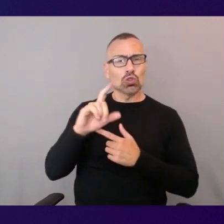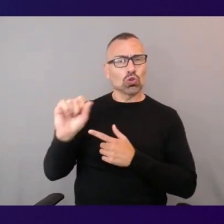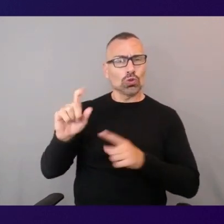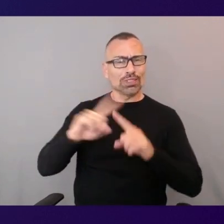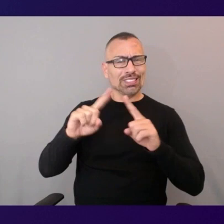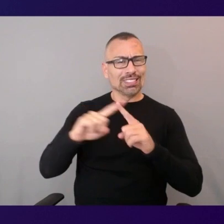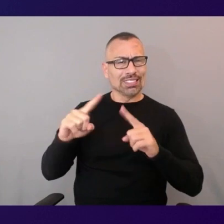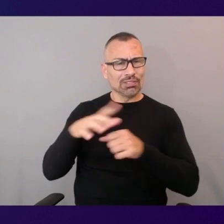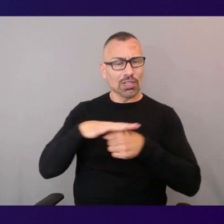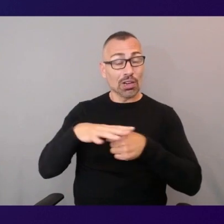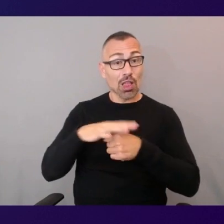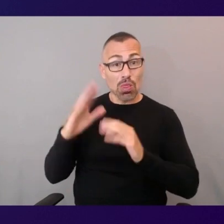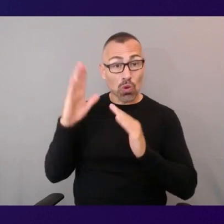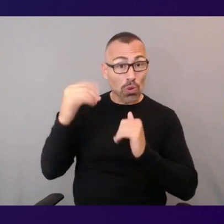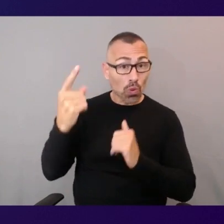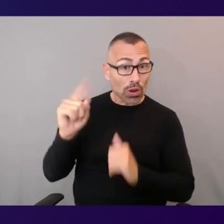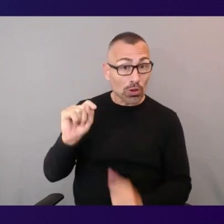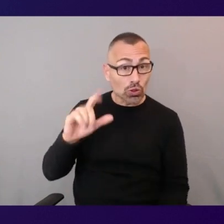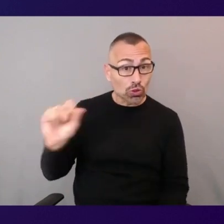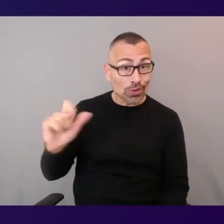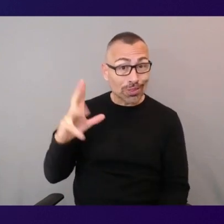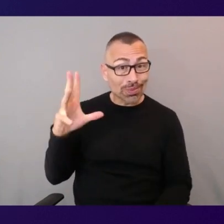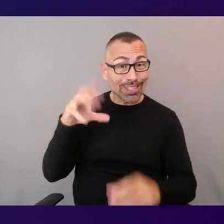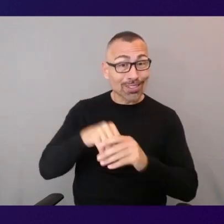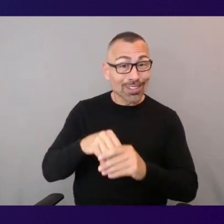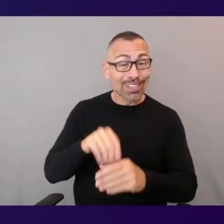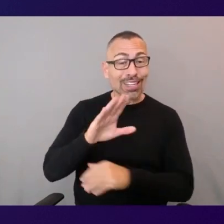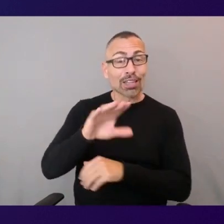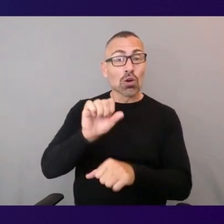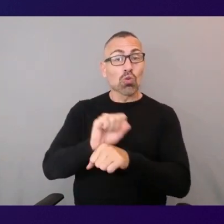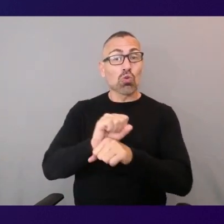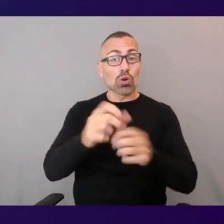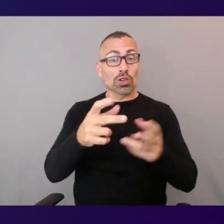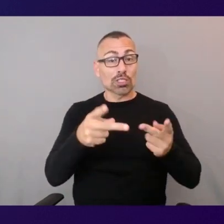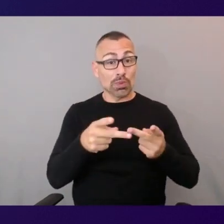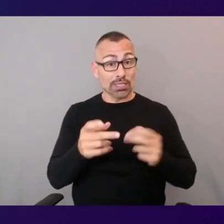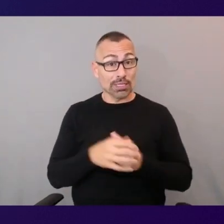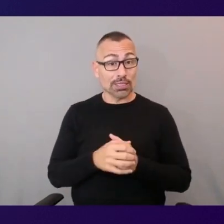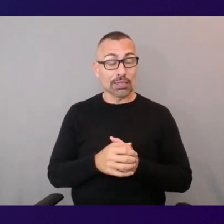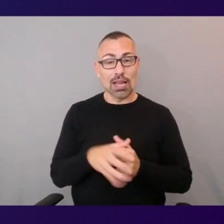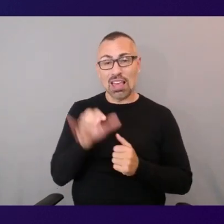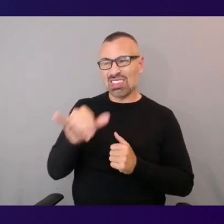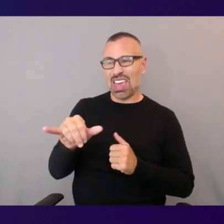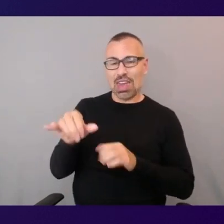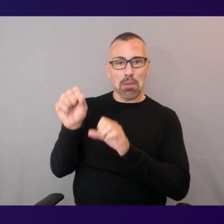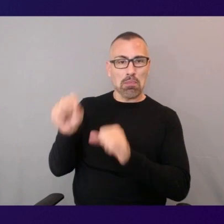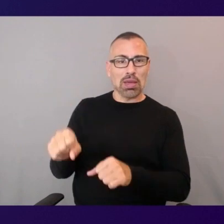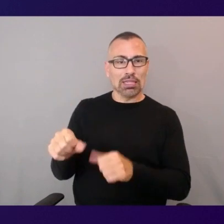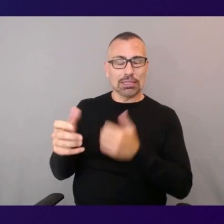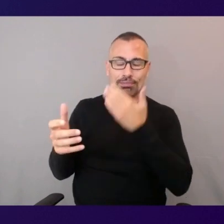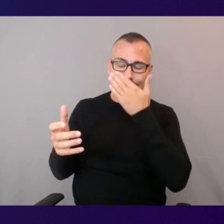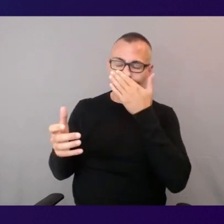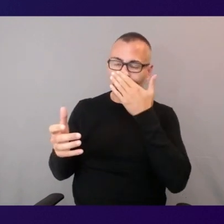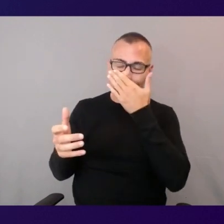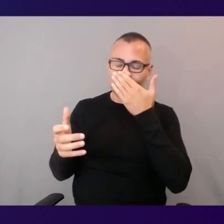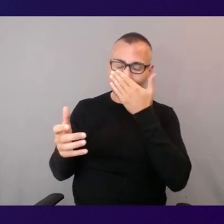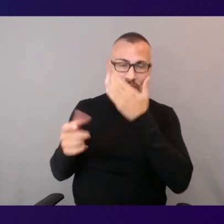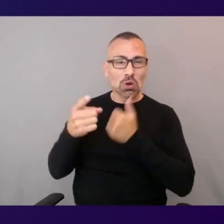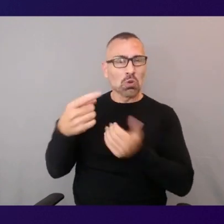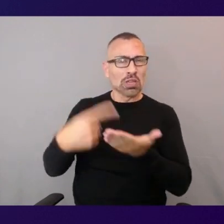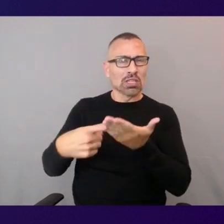pools be in workspaces. Yeah. And that ability to kind of, we talk about with EC2 and with